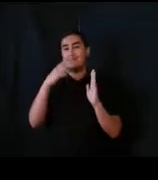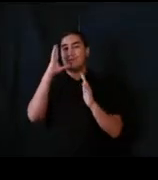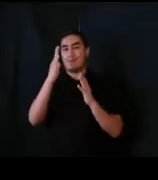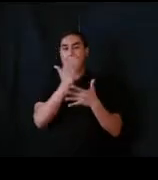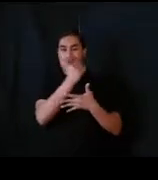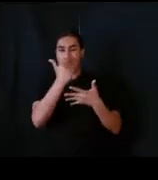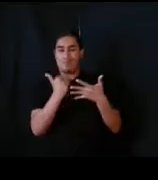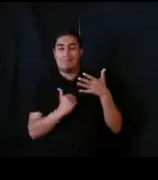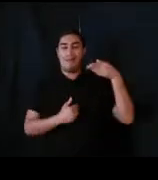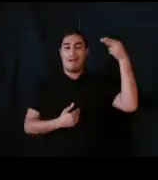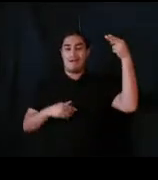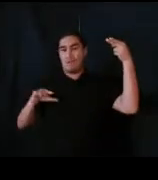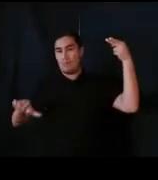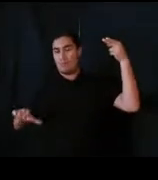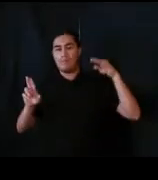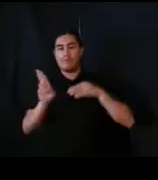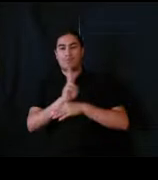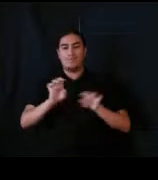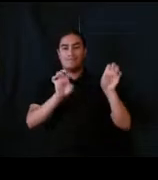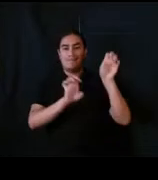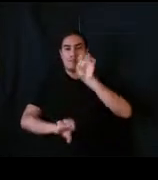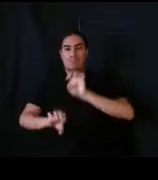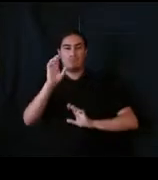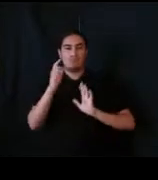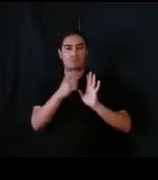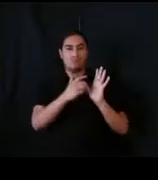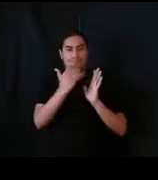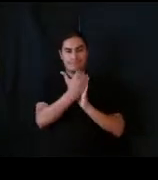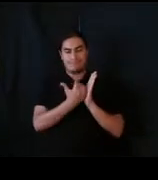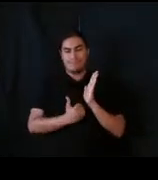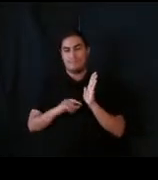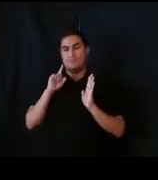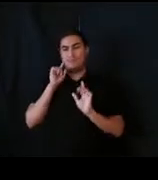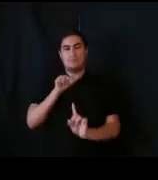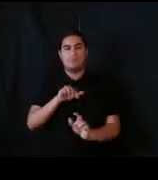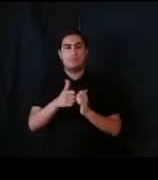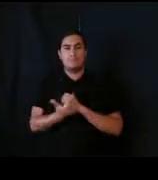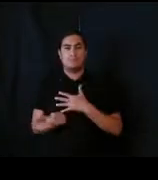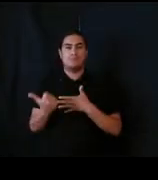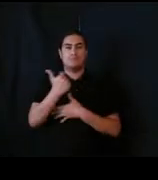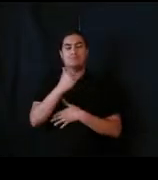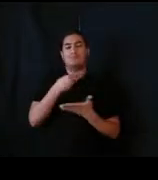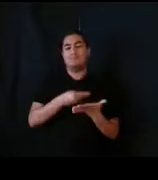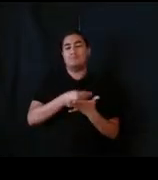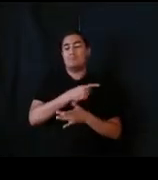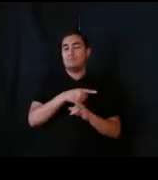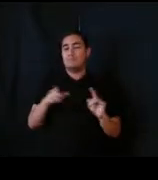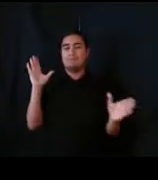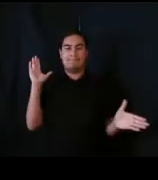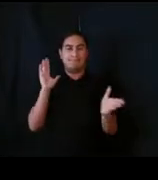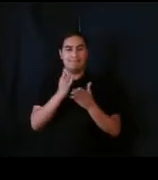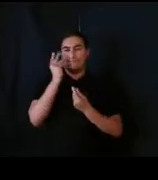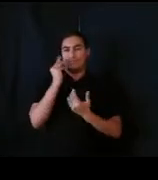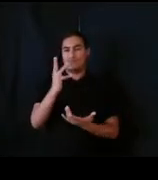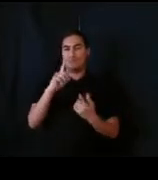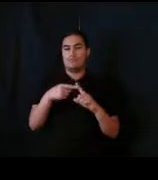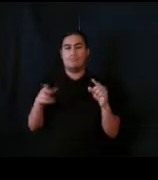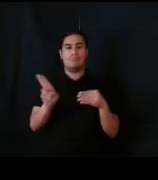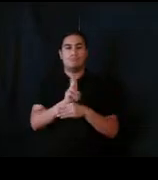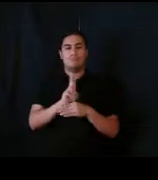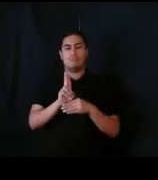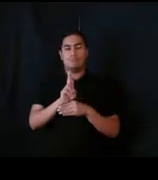high to low using the evaluation criteria and high-ranking projects will be prioritized for funding however there's little information on how those